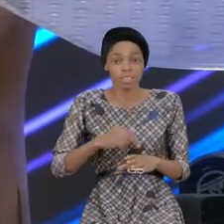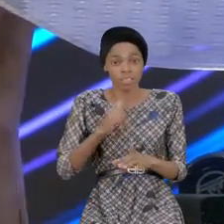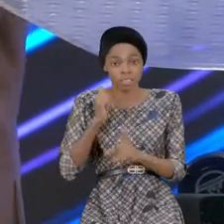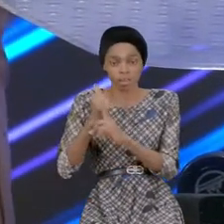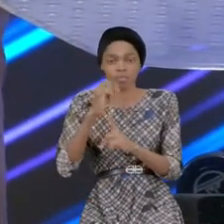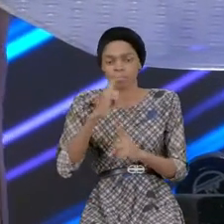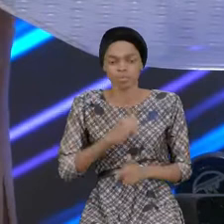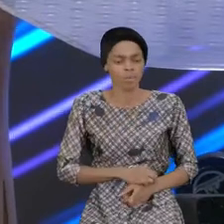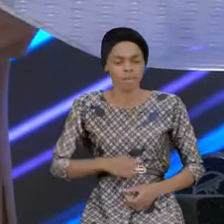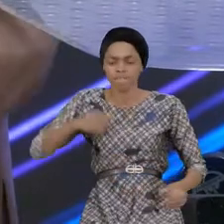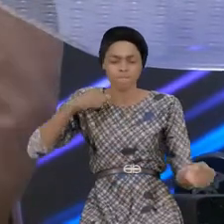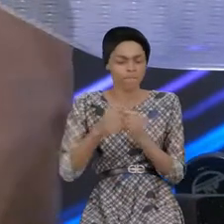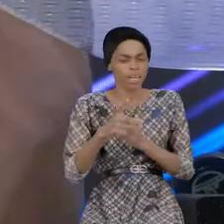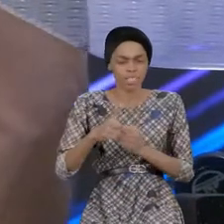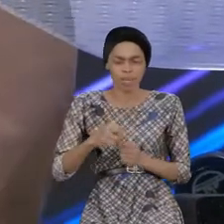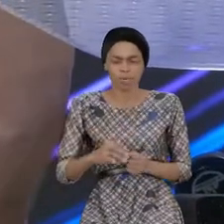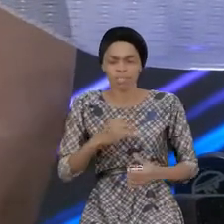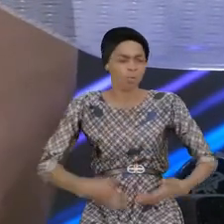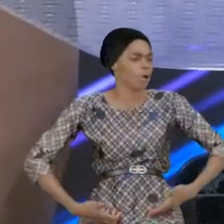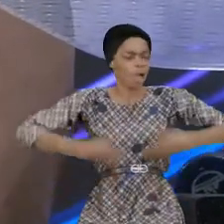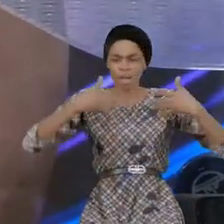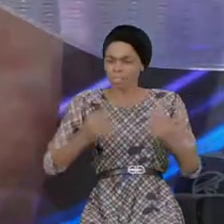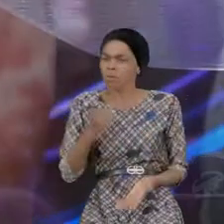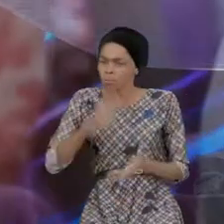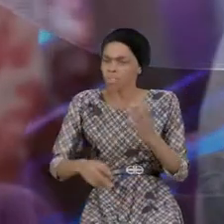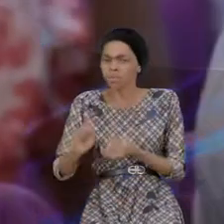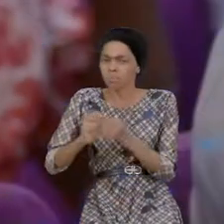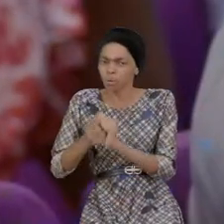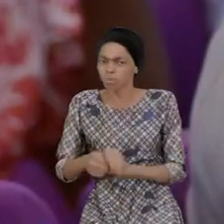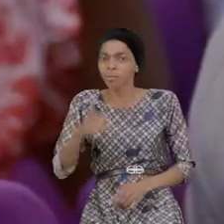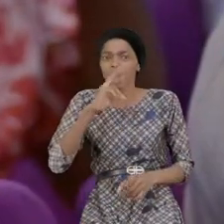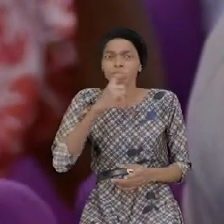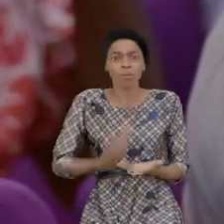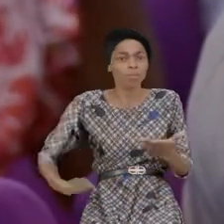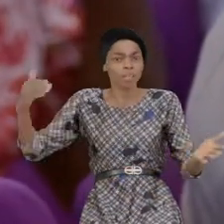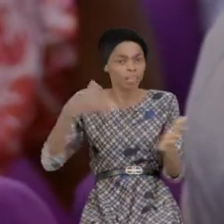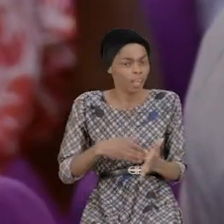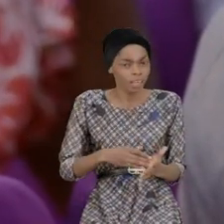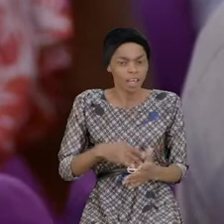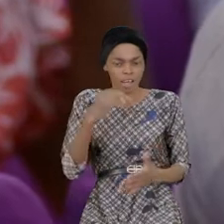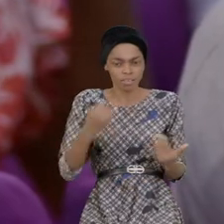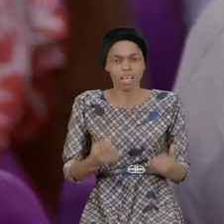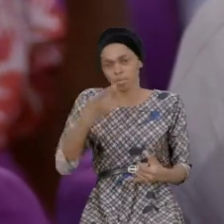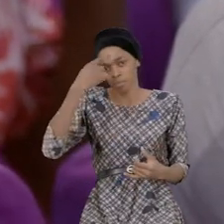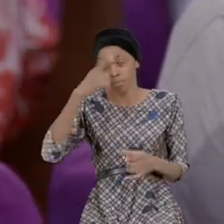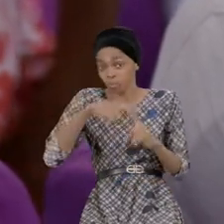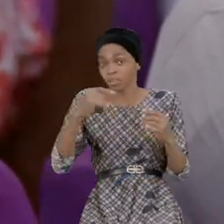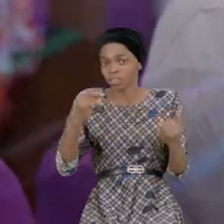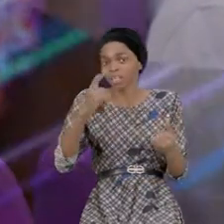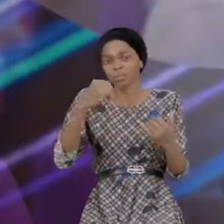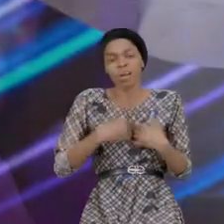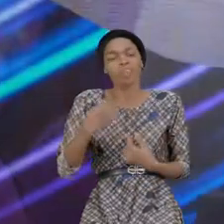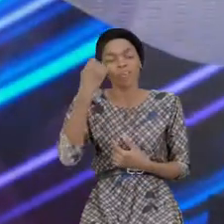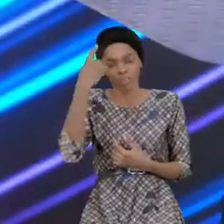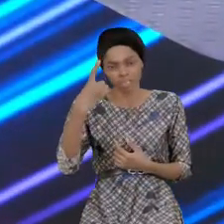will blow them up. You will say, what's the matter with you? Are you not born again? But now, because you have understanding that we